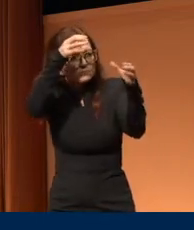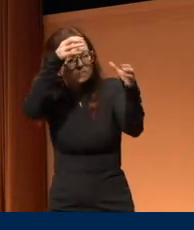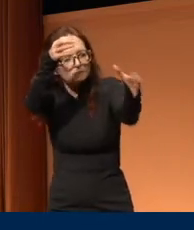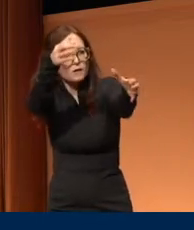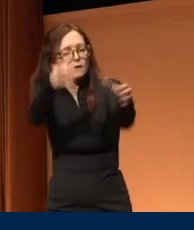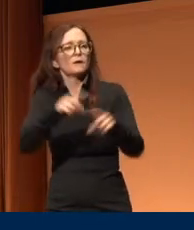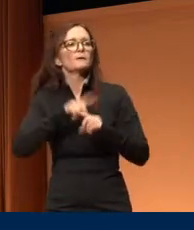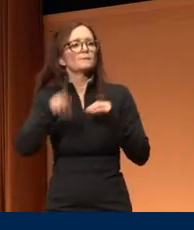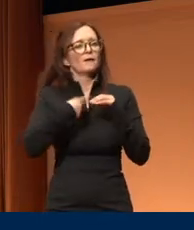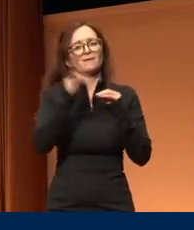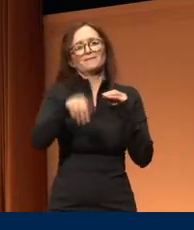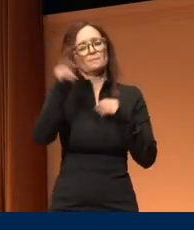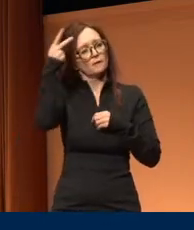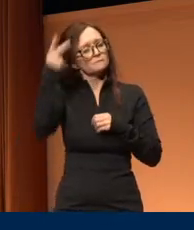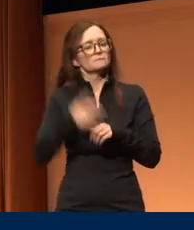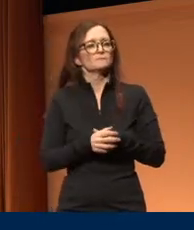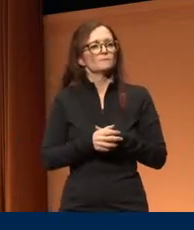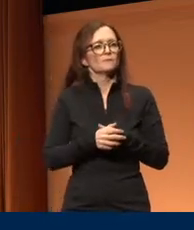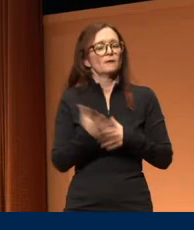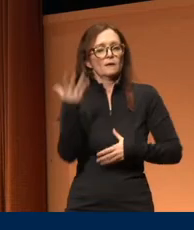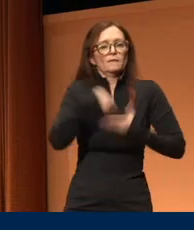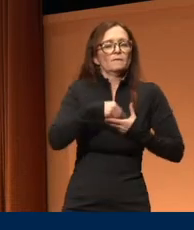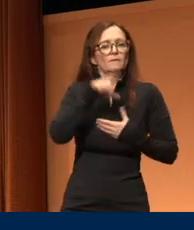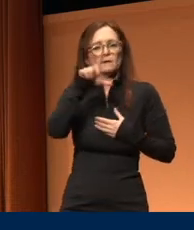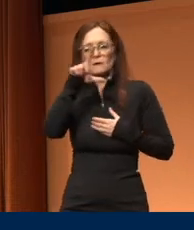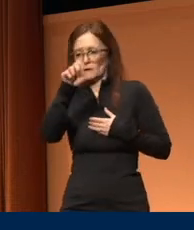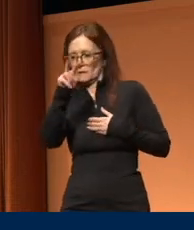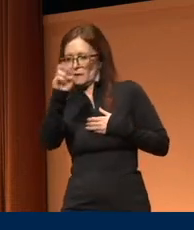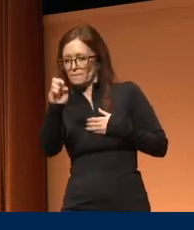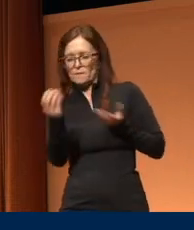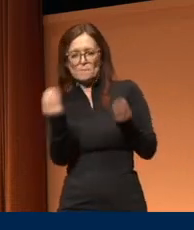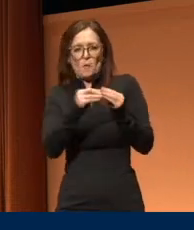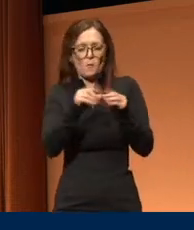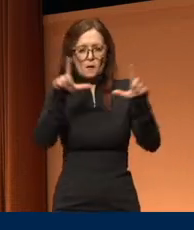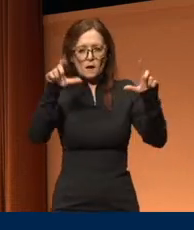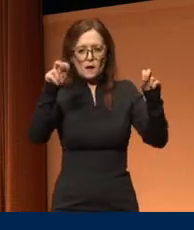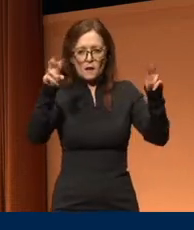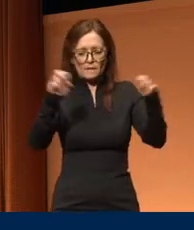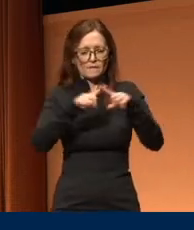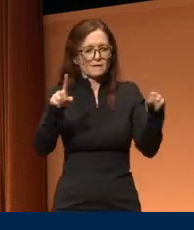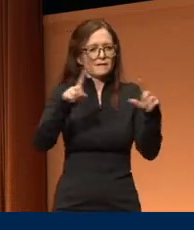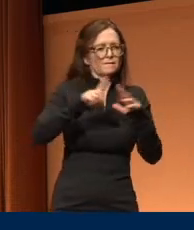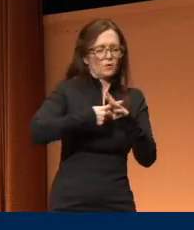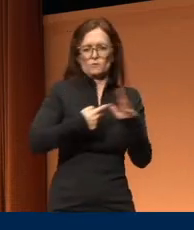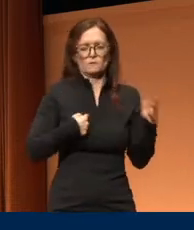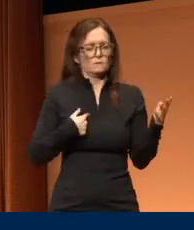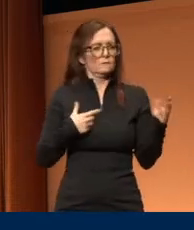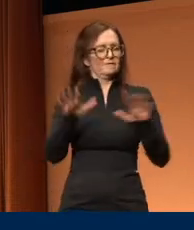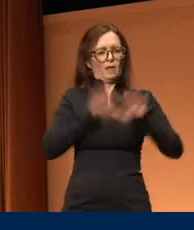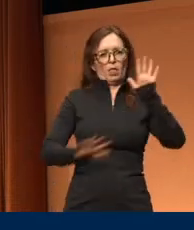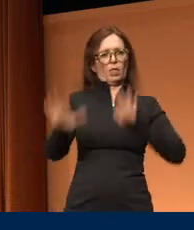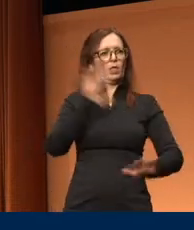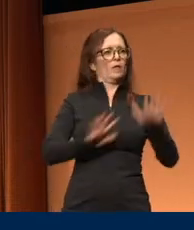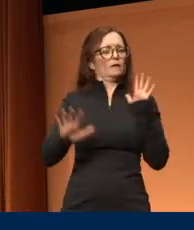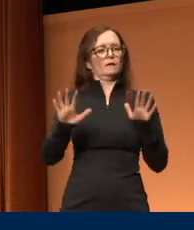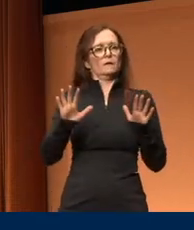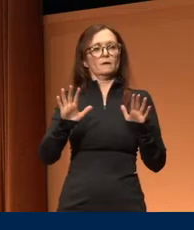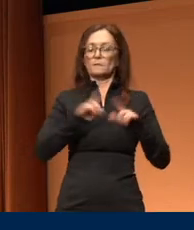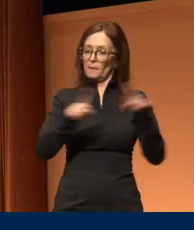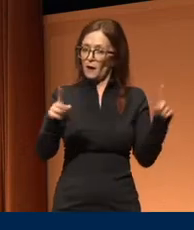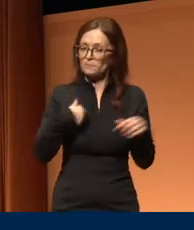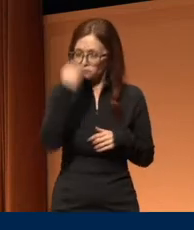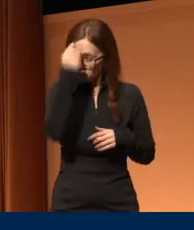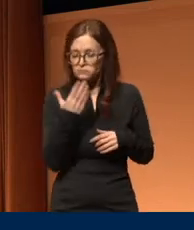generally mean by wisdom. It includes love, among other things, which initially threw me off. And by the way, I